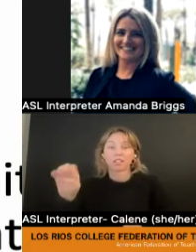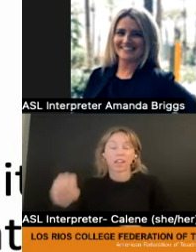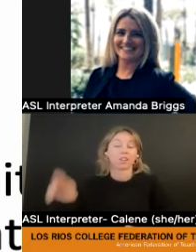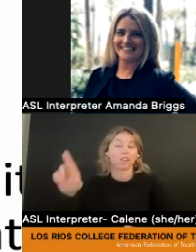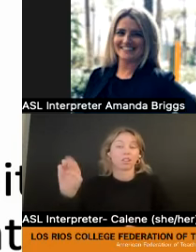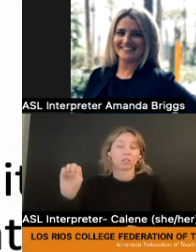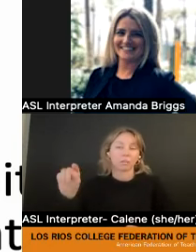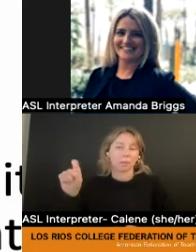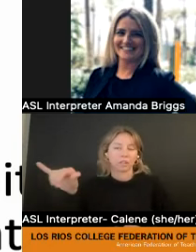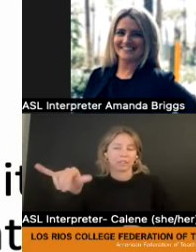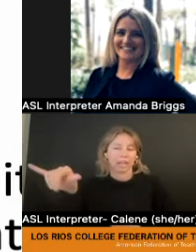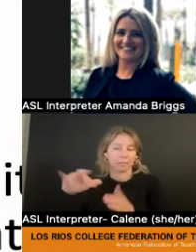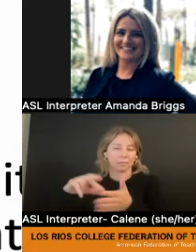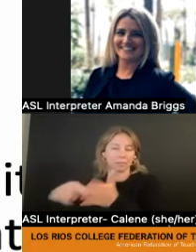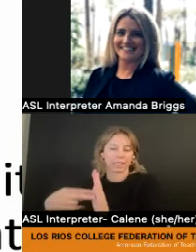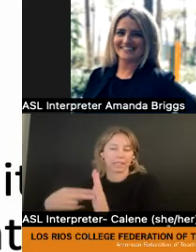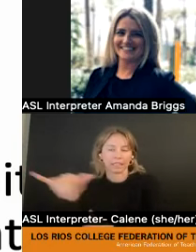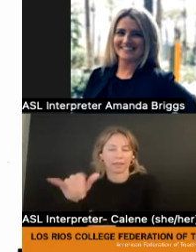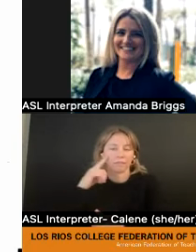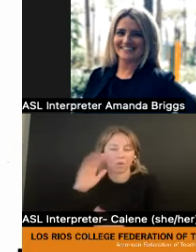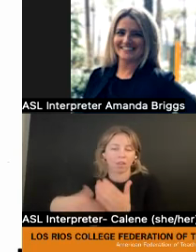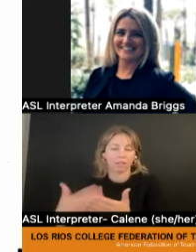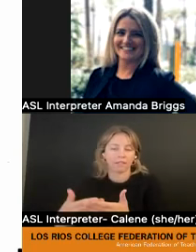want to make that very clear.